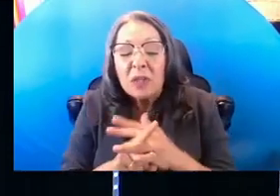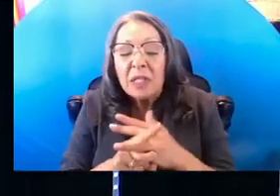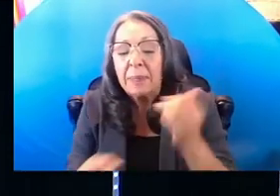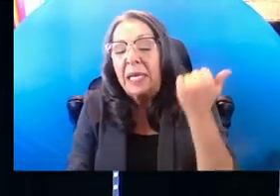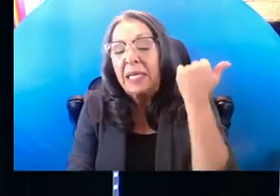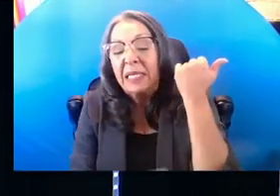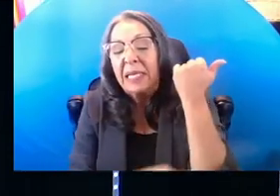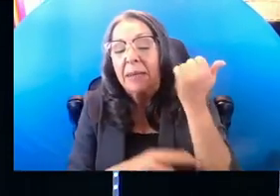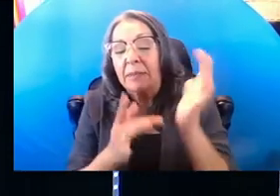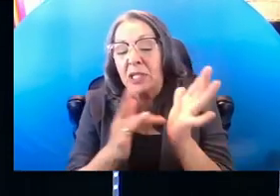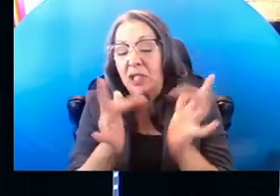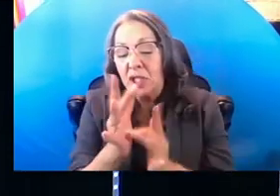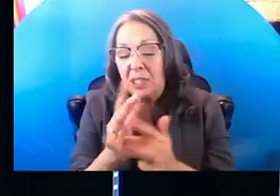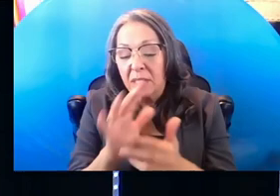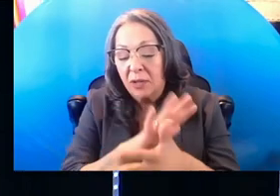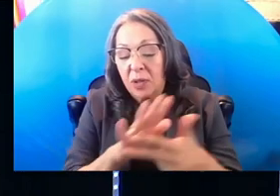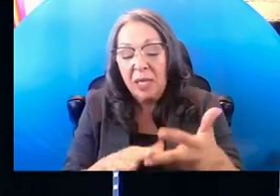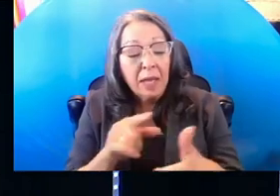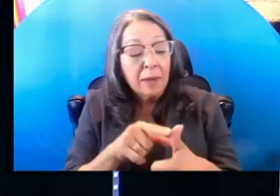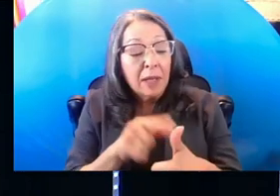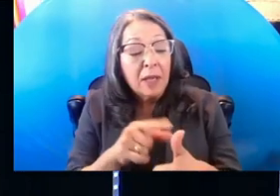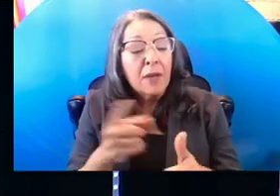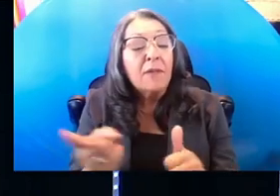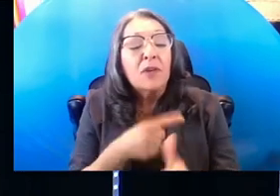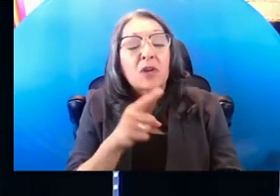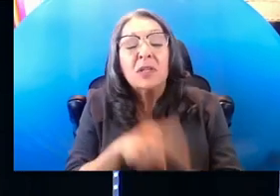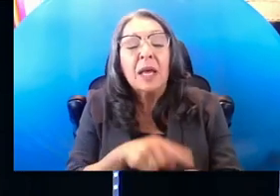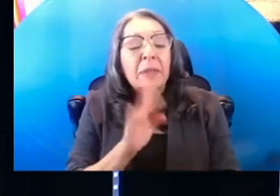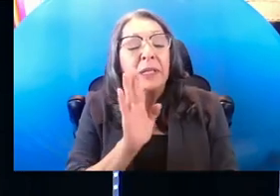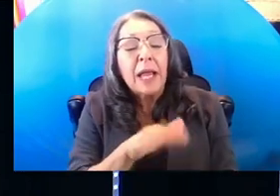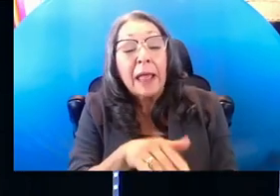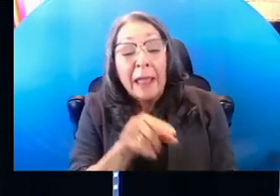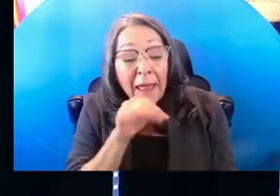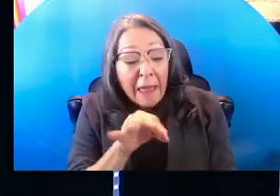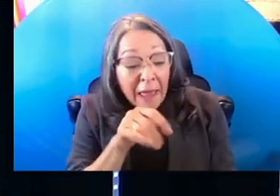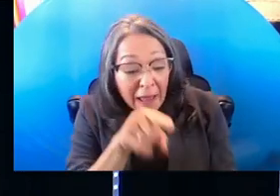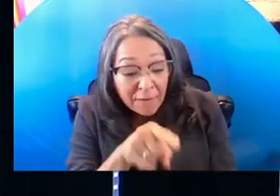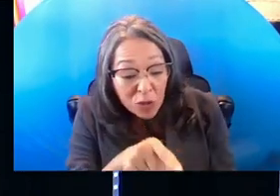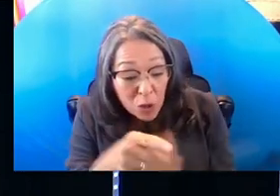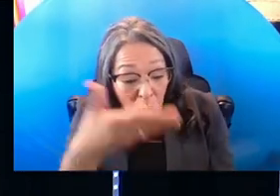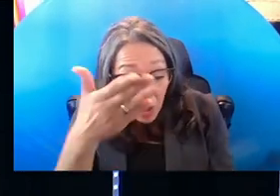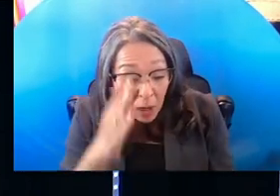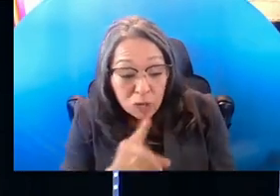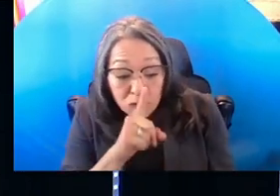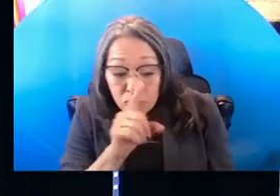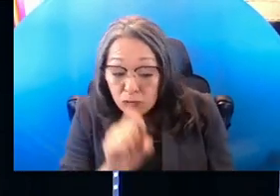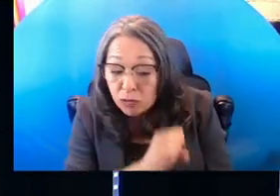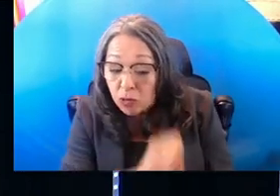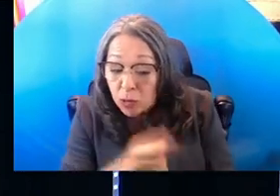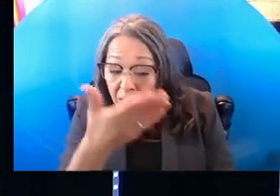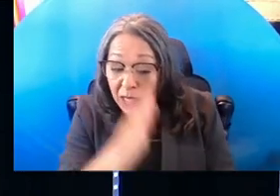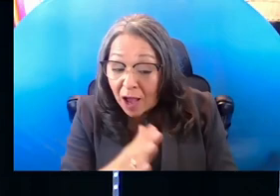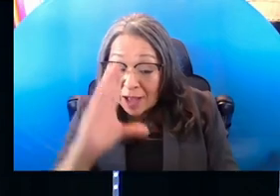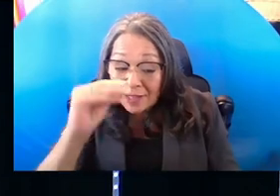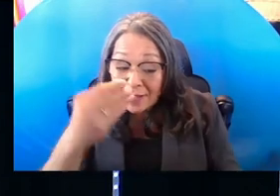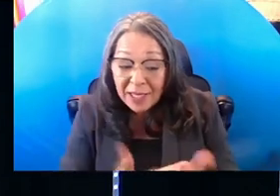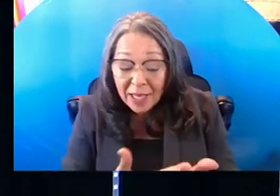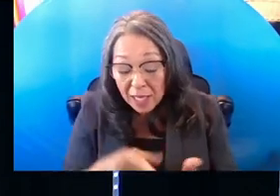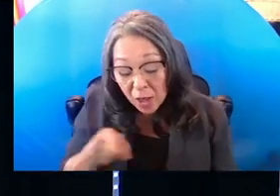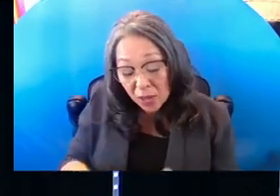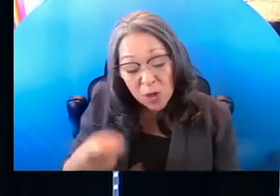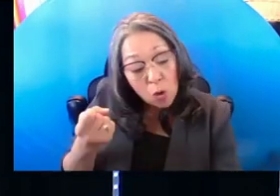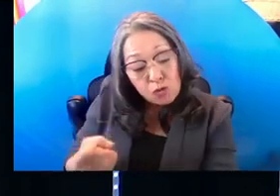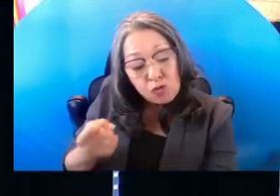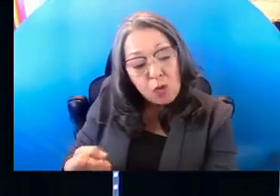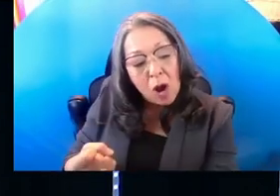First time, comes up to him and he says, hey, if you're God's son, there's some rocks right here, some stones, turn them to bread. You're so